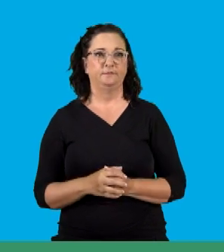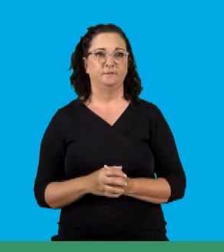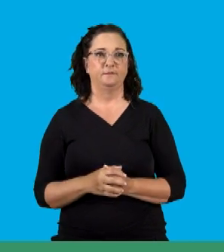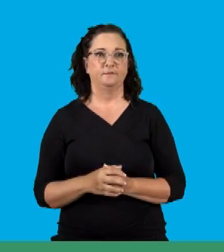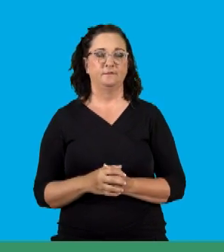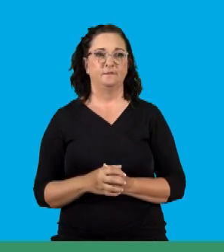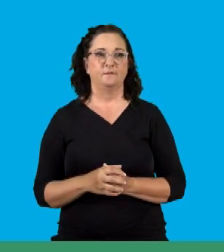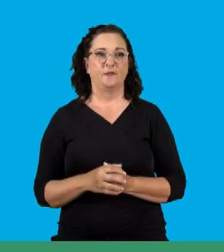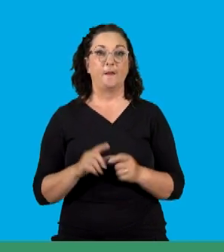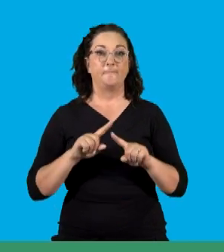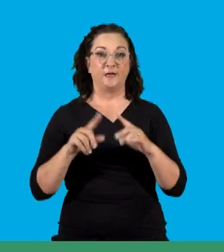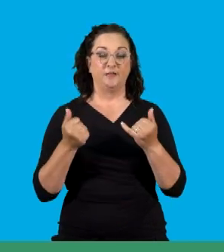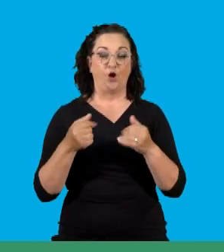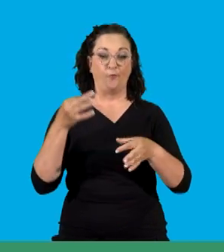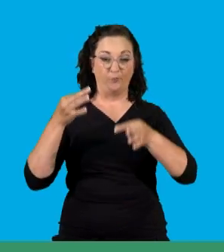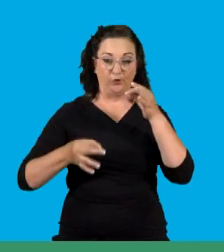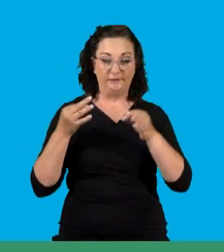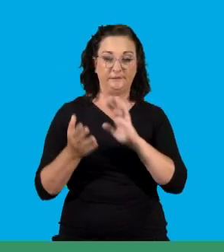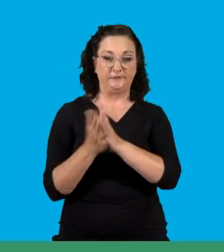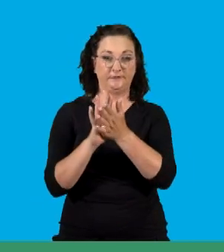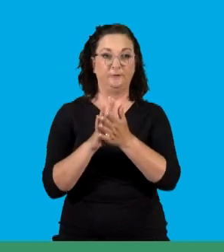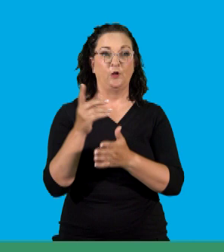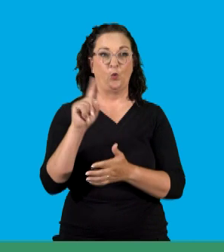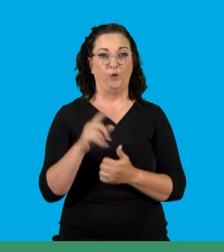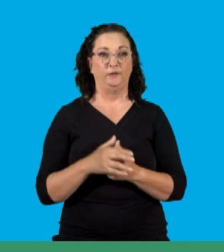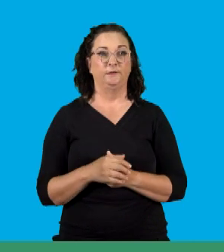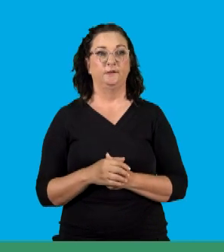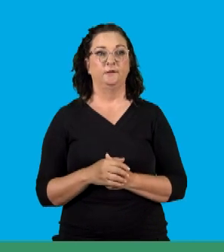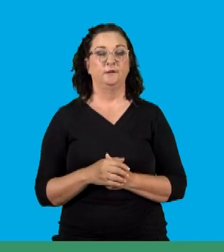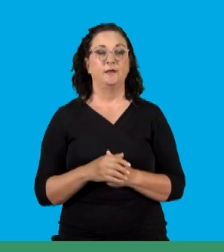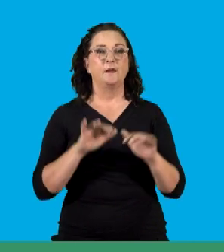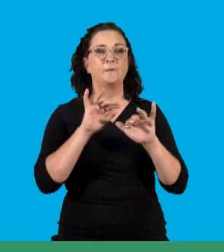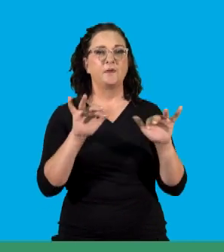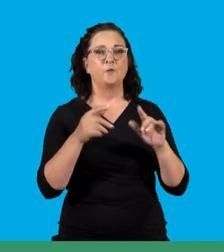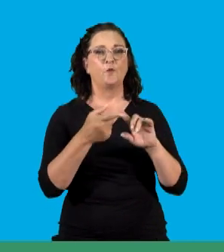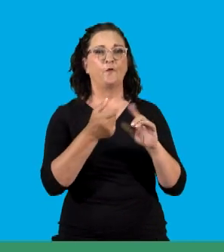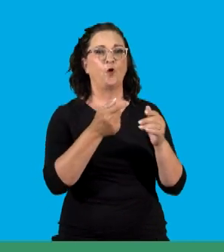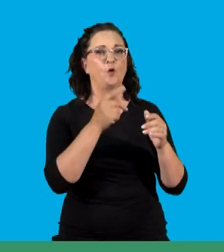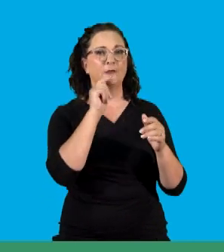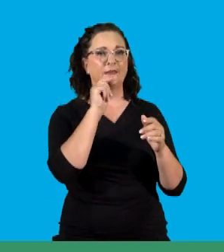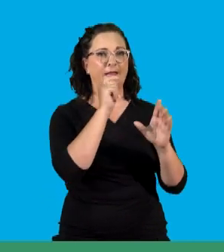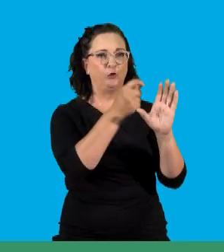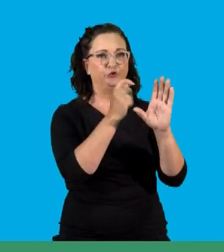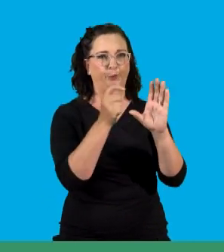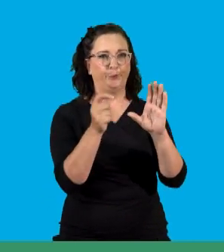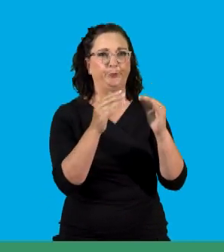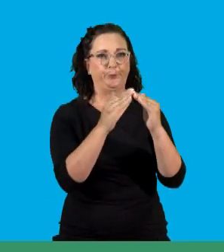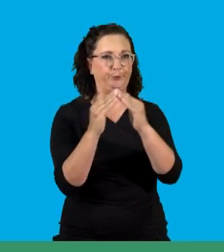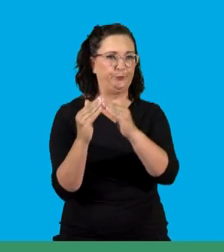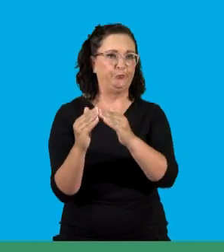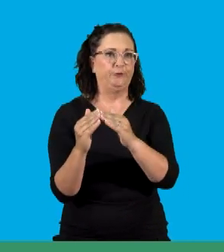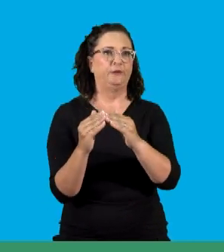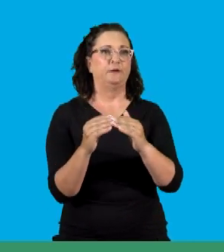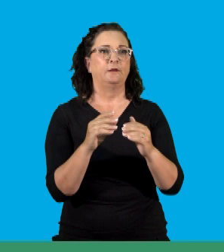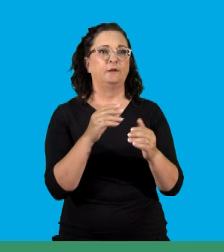we look at the impact of political disturbances. Here's our interest. People in township or informal settlement areas may block